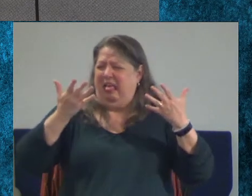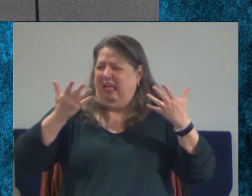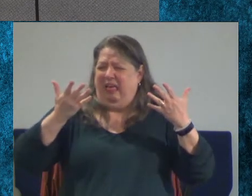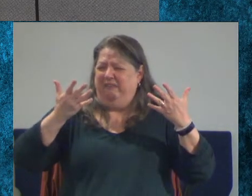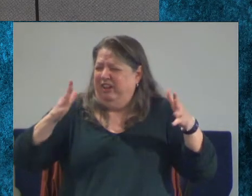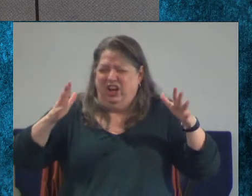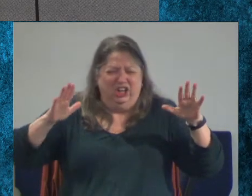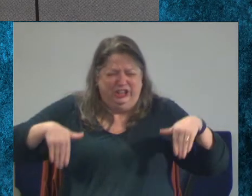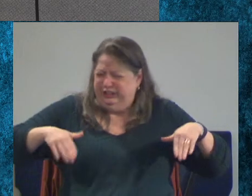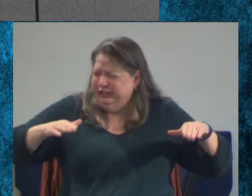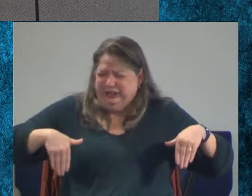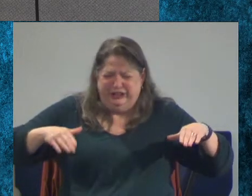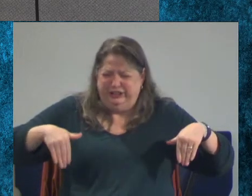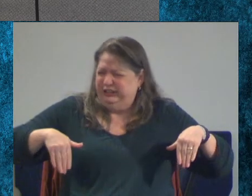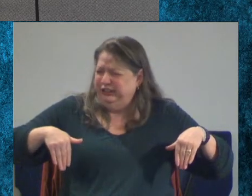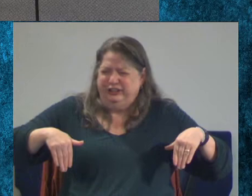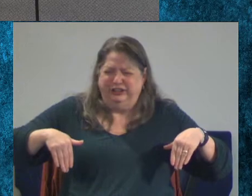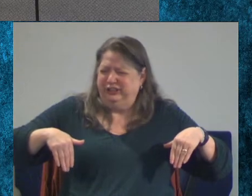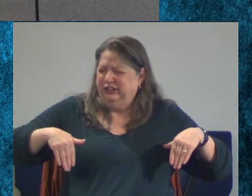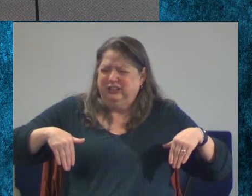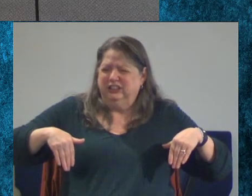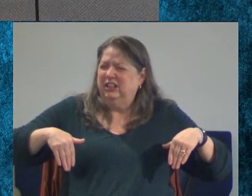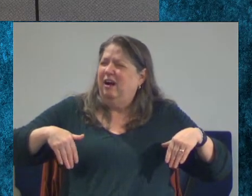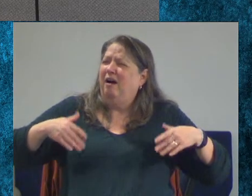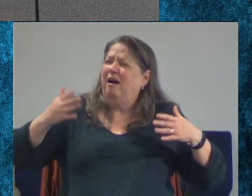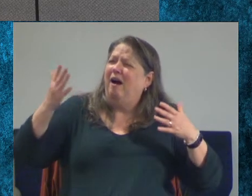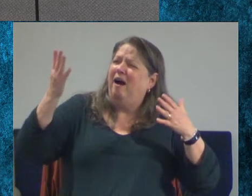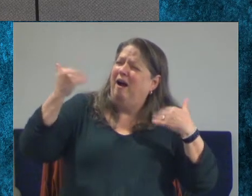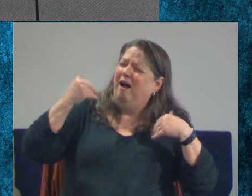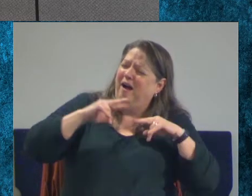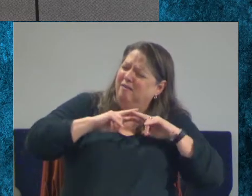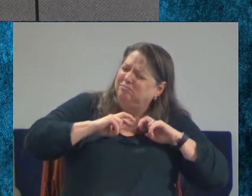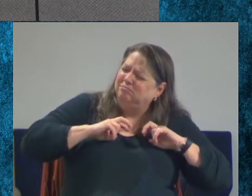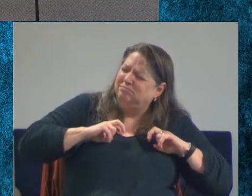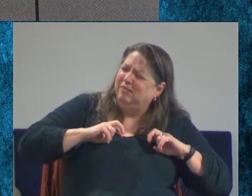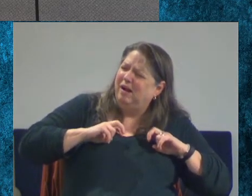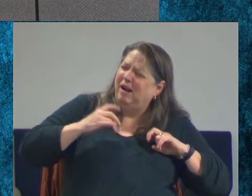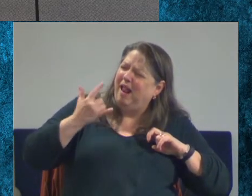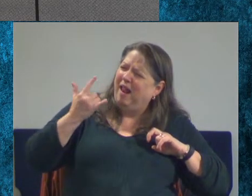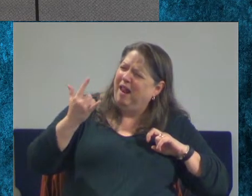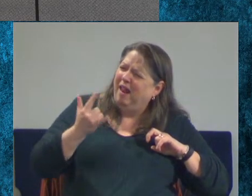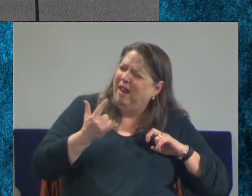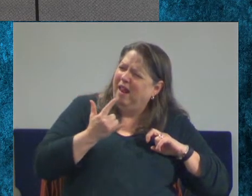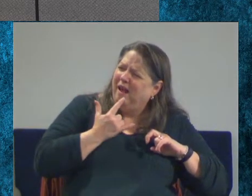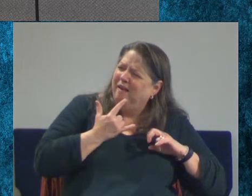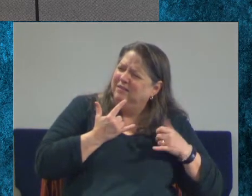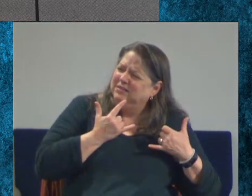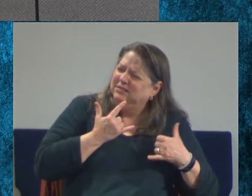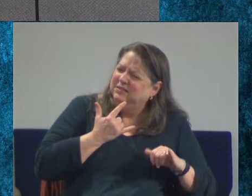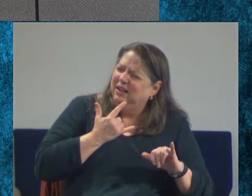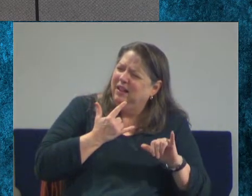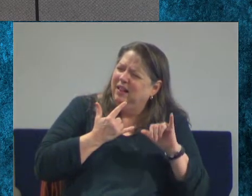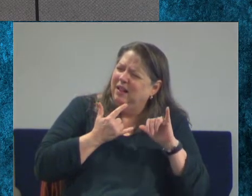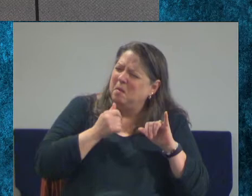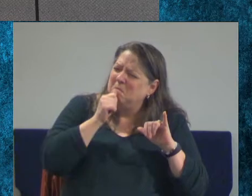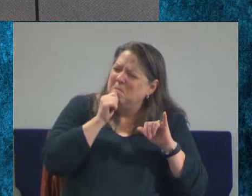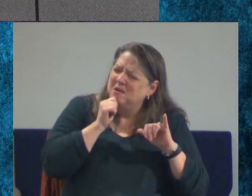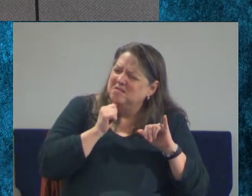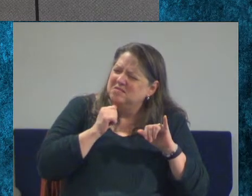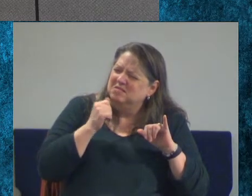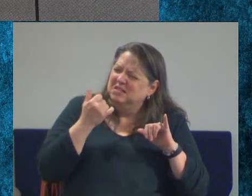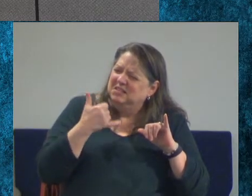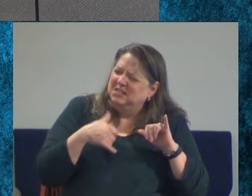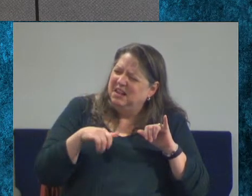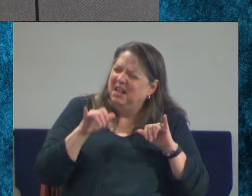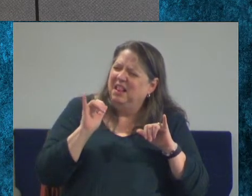You see us as you see us. You see us from inside out, and yet you still keep loving us. You still keep patiently working in our lives.